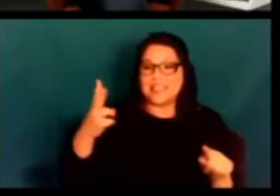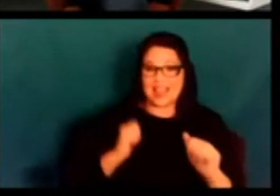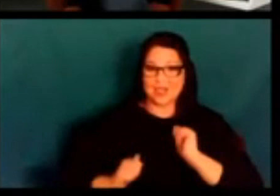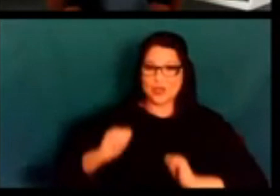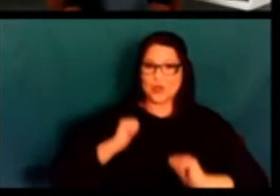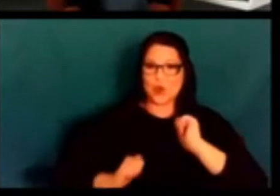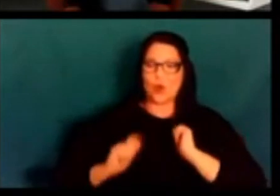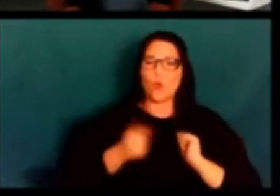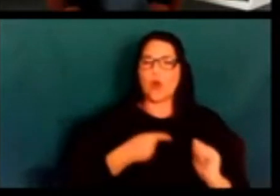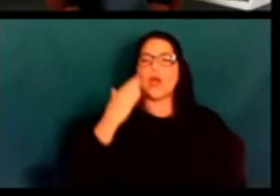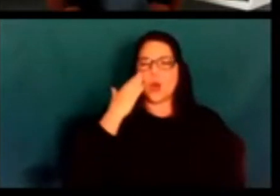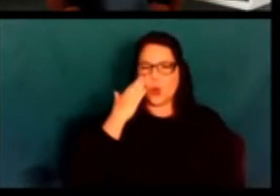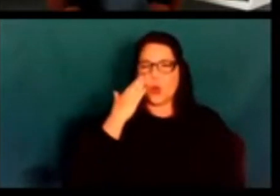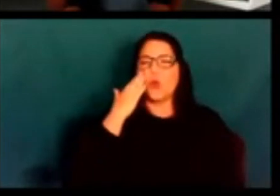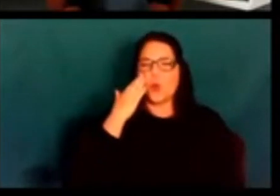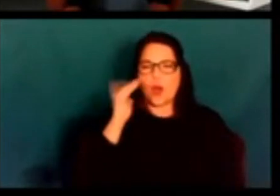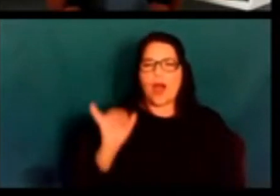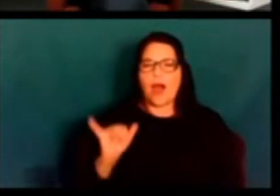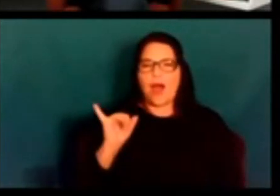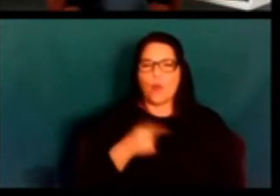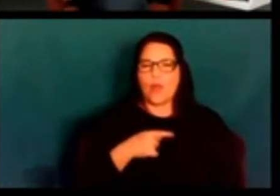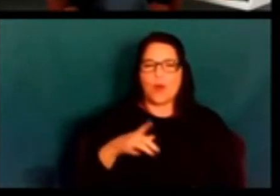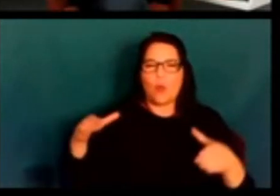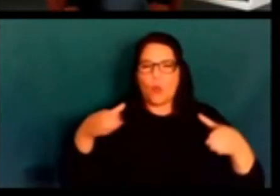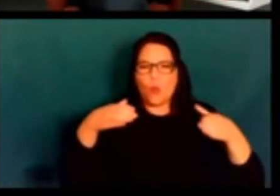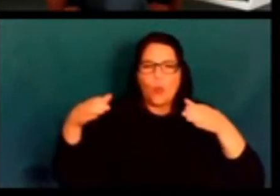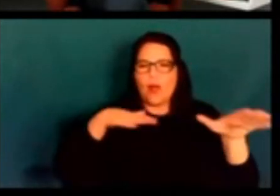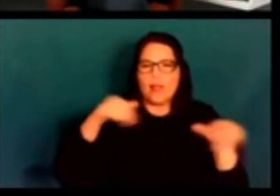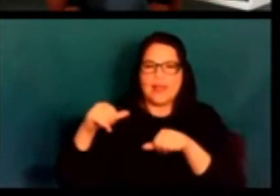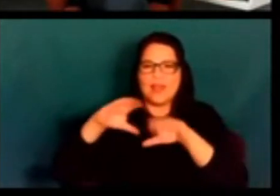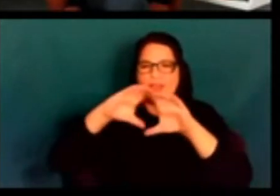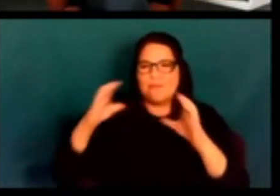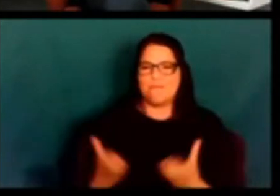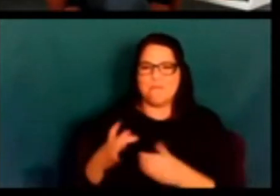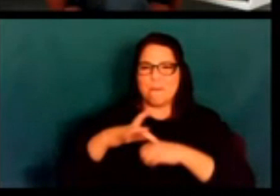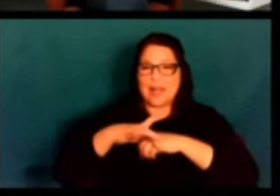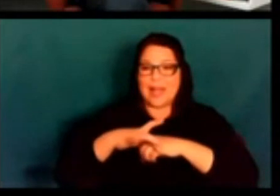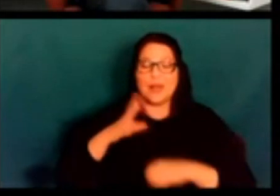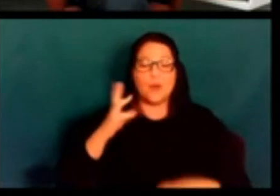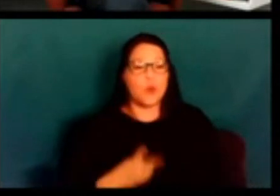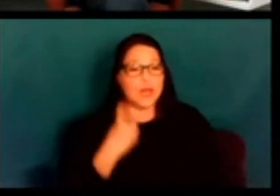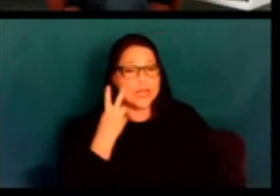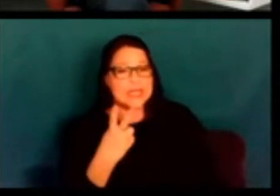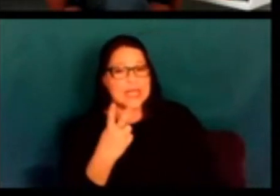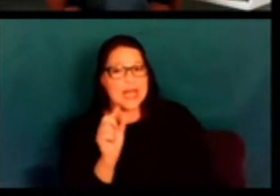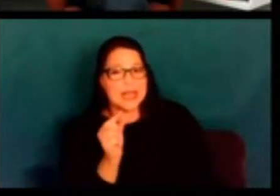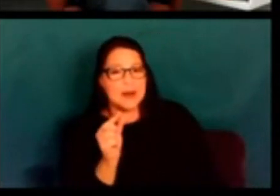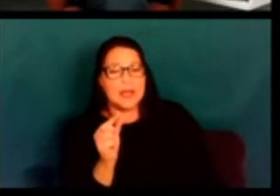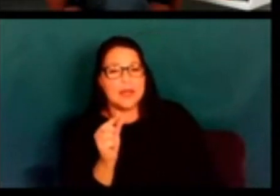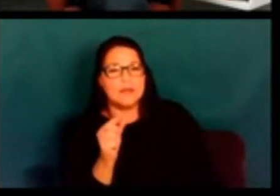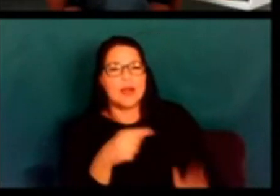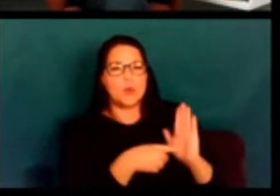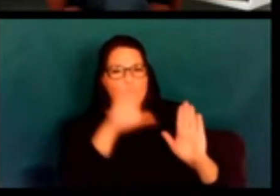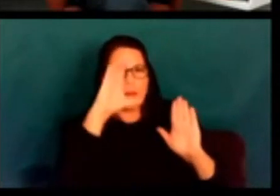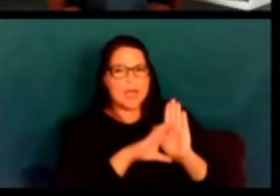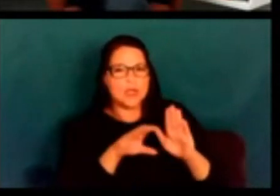show, we knew we was going. We was leaving this planet. We'll see a little bit. I have an image of some of the influence of